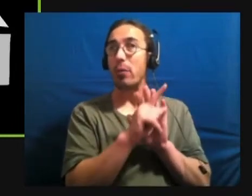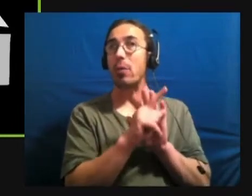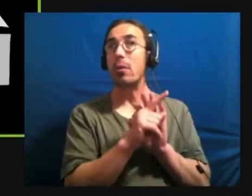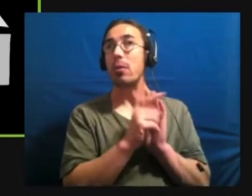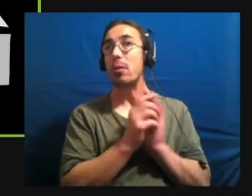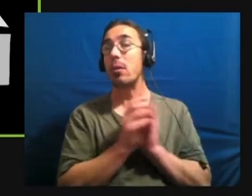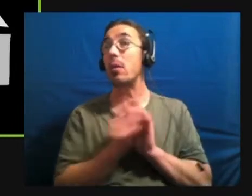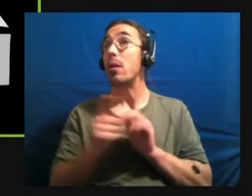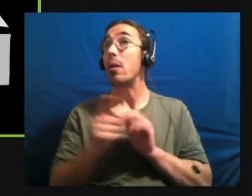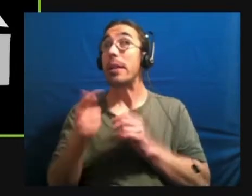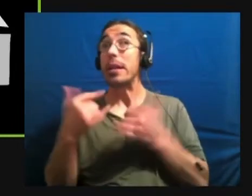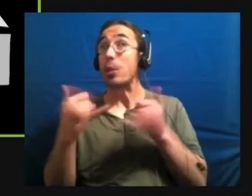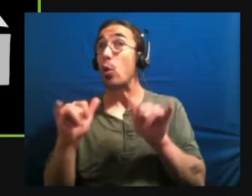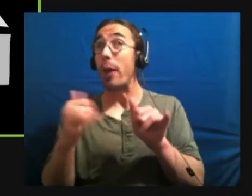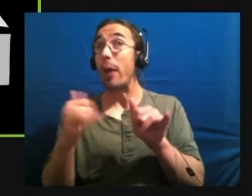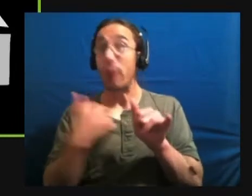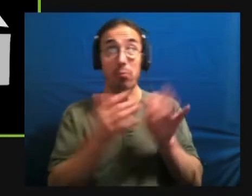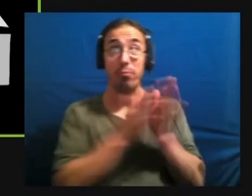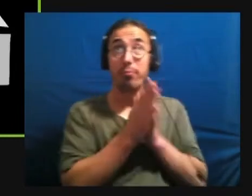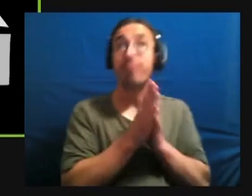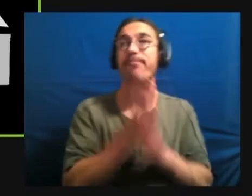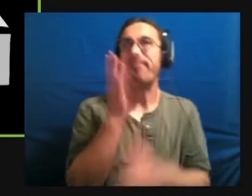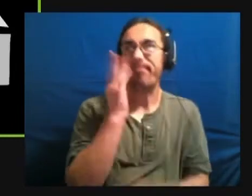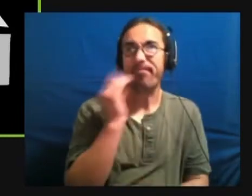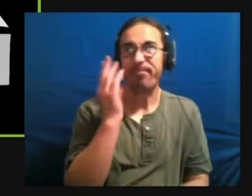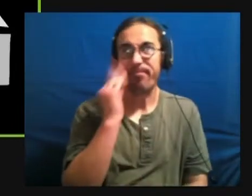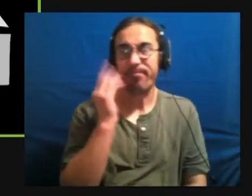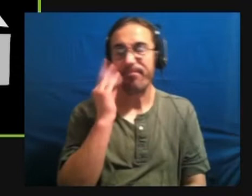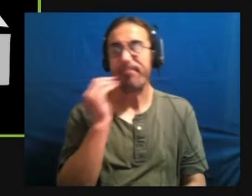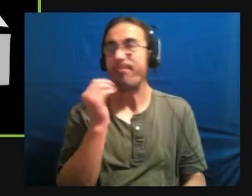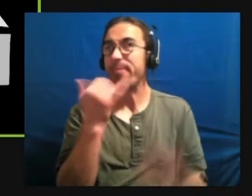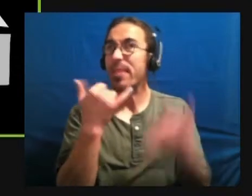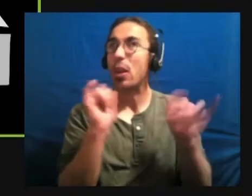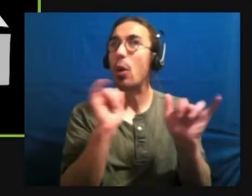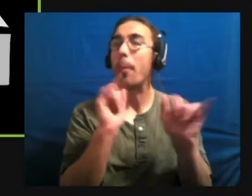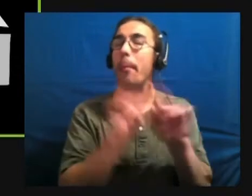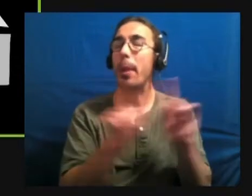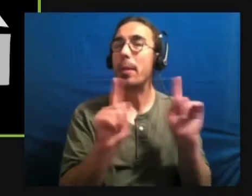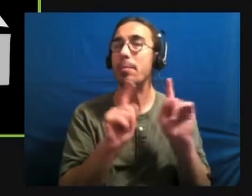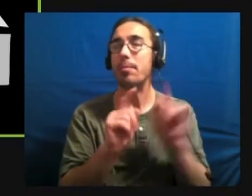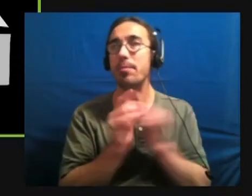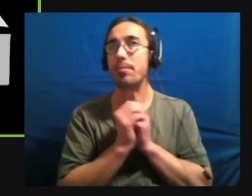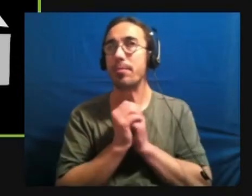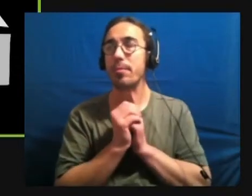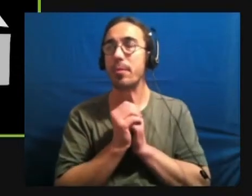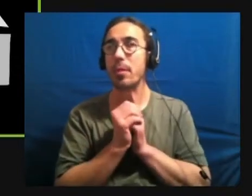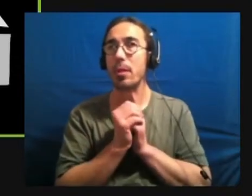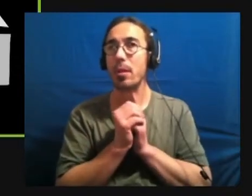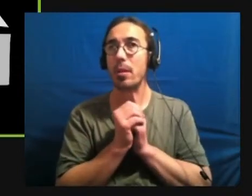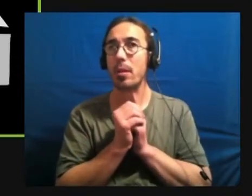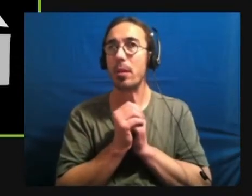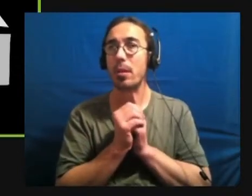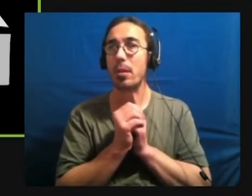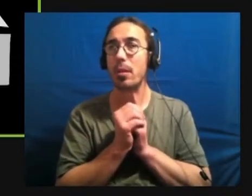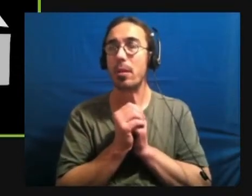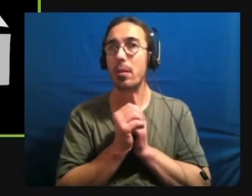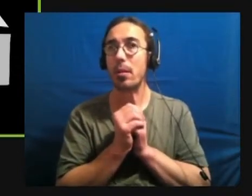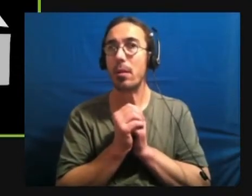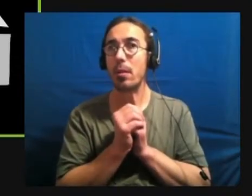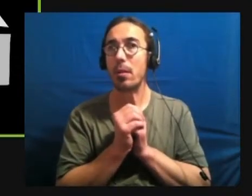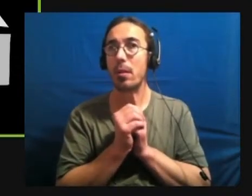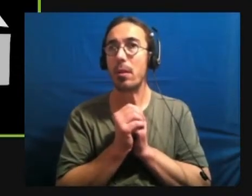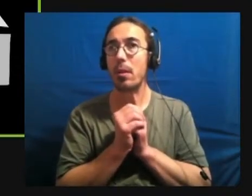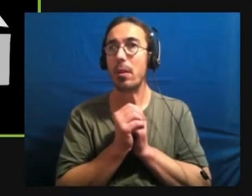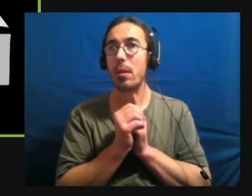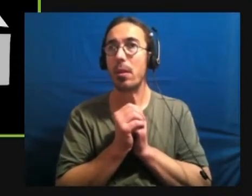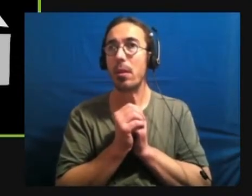and values and experiences, but it's to say that we are more